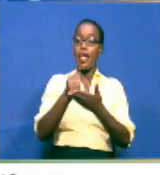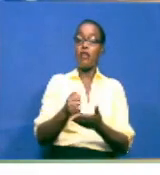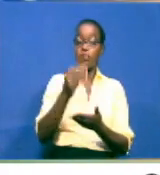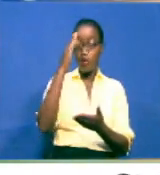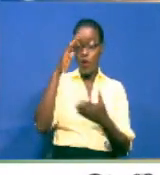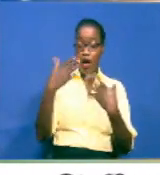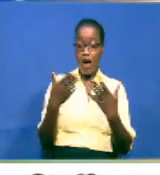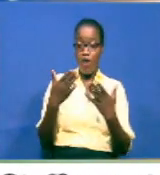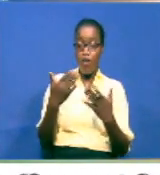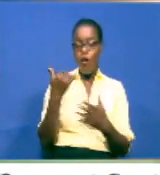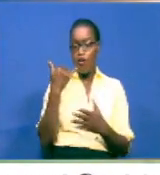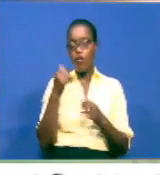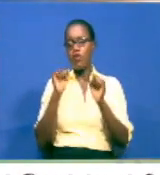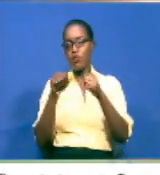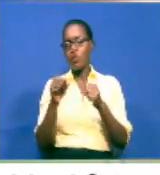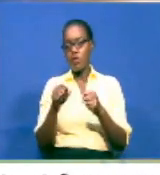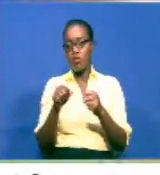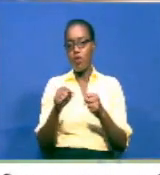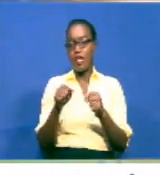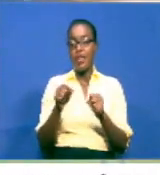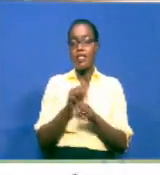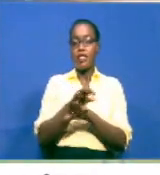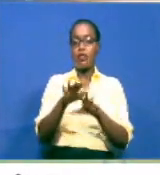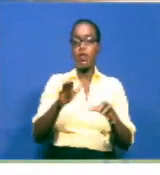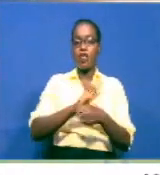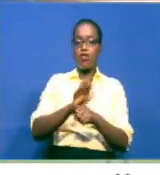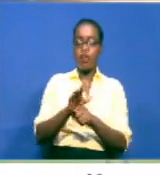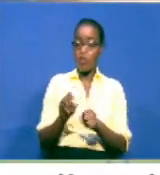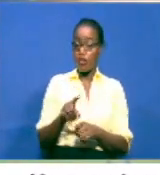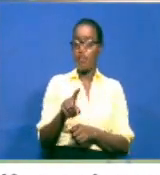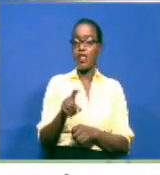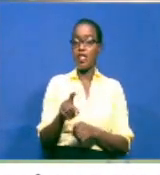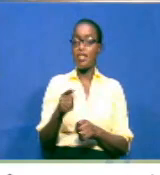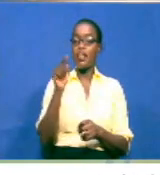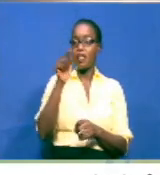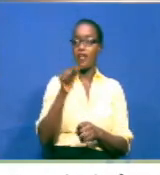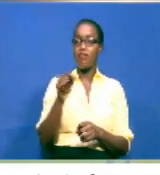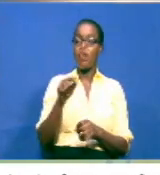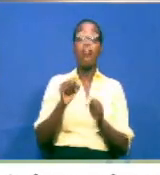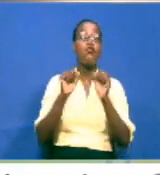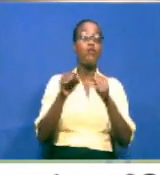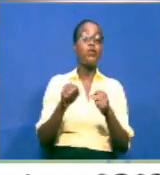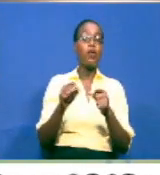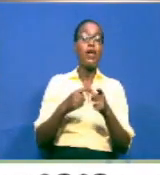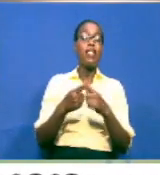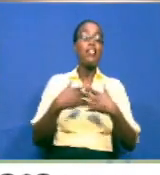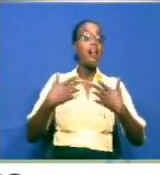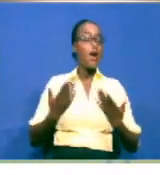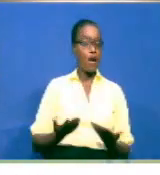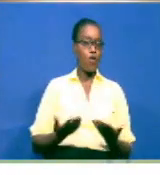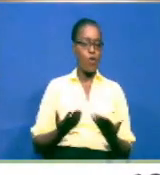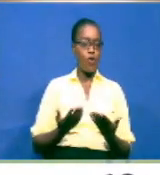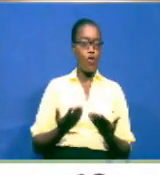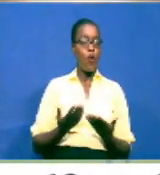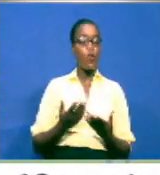mobile phones, or how possible, how can mobile phones transmit COVID-19, and therefore if that that is possible, how do we keep